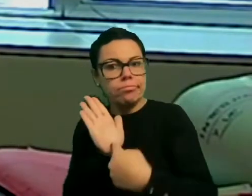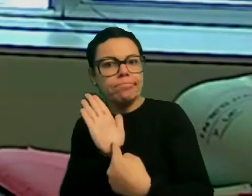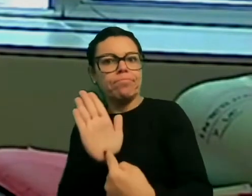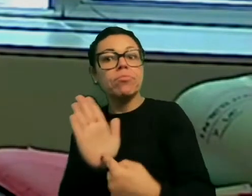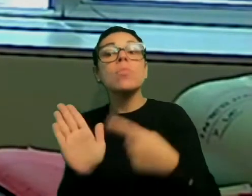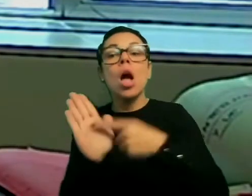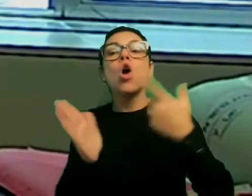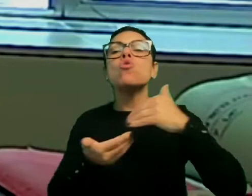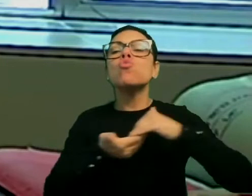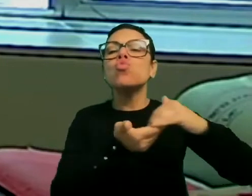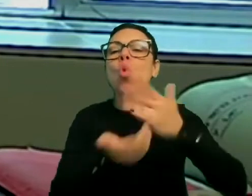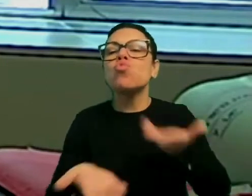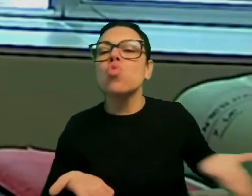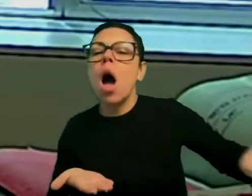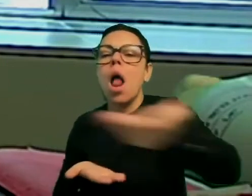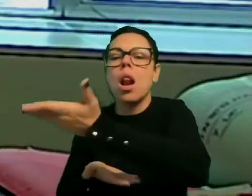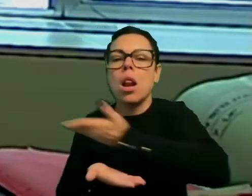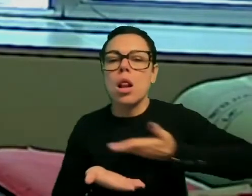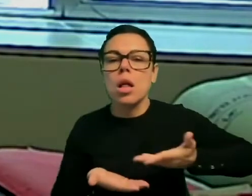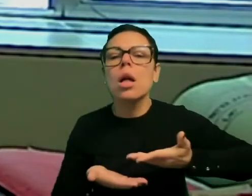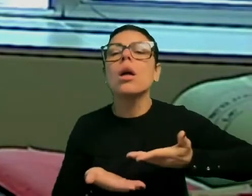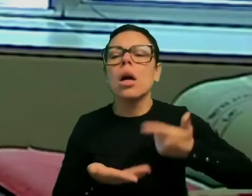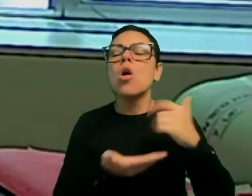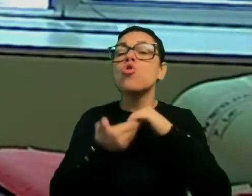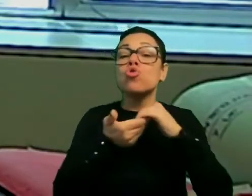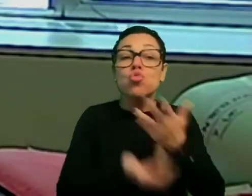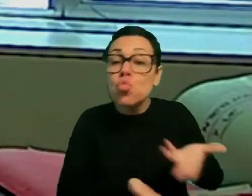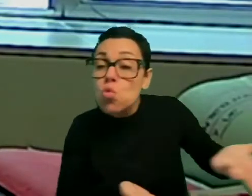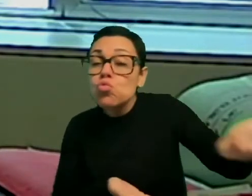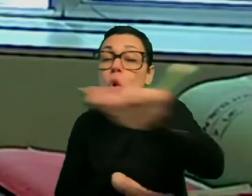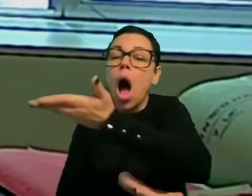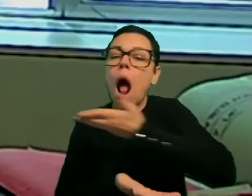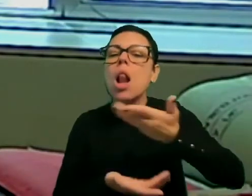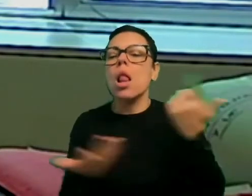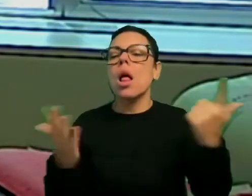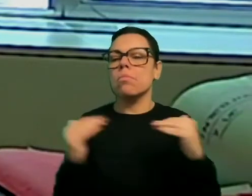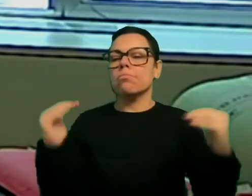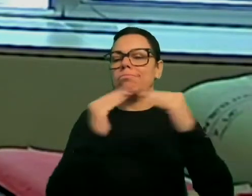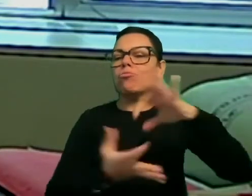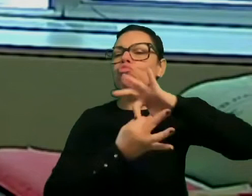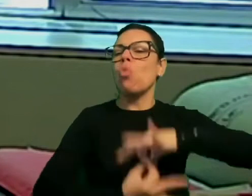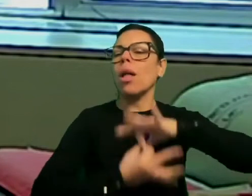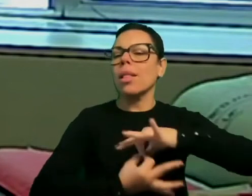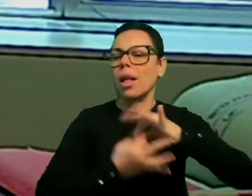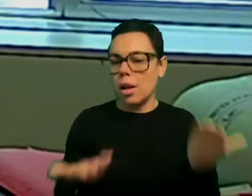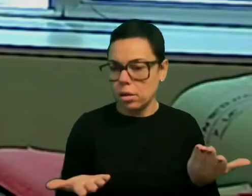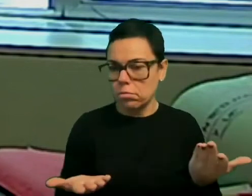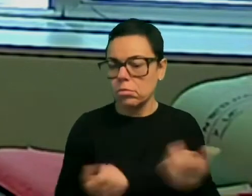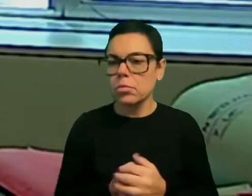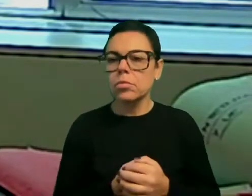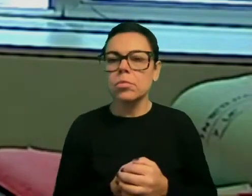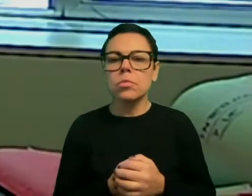of course, be gender consideration, gender equality, I mean. This having been said, the Spanish approach